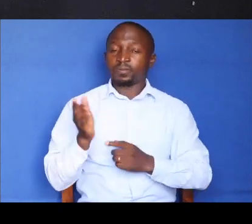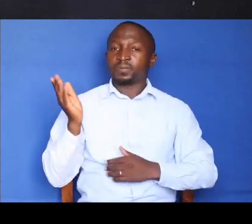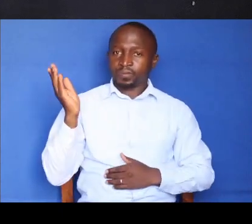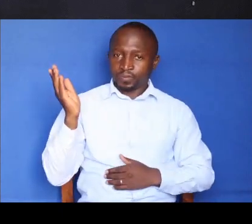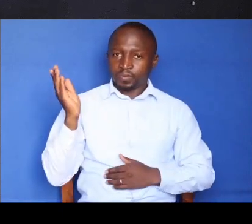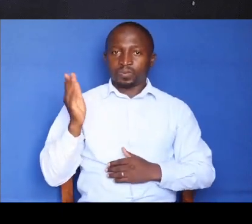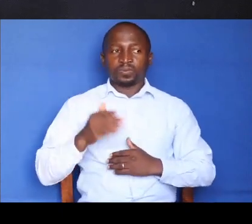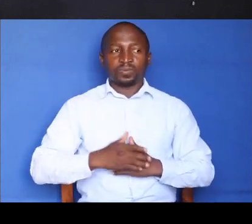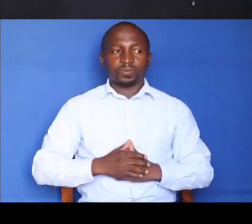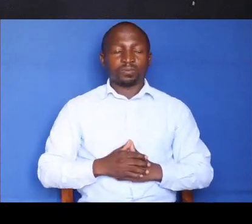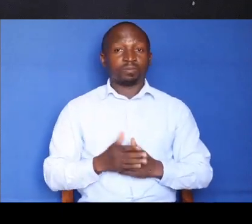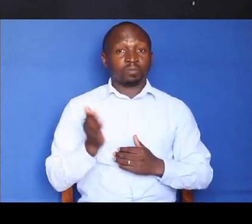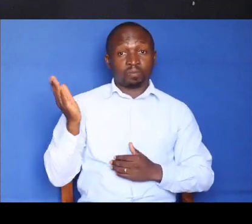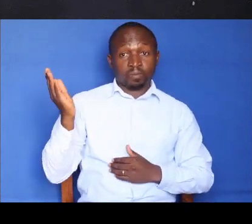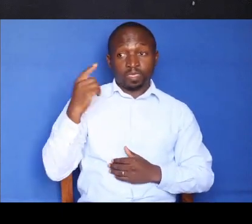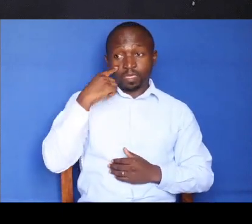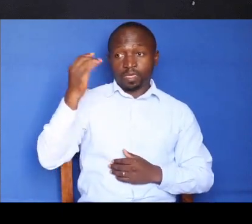Consider this diagram here.